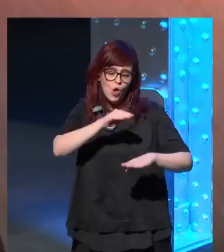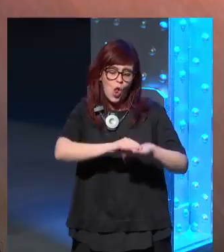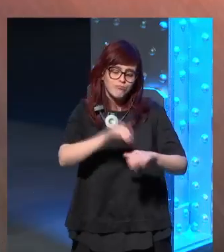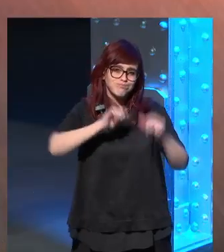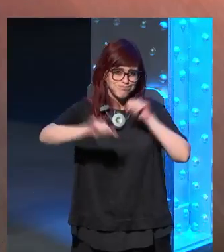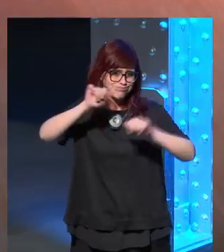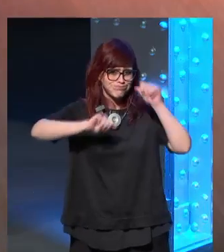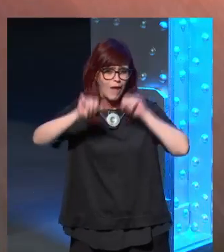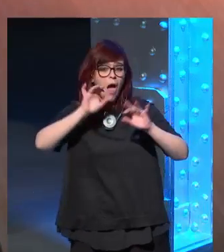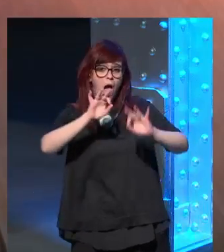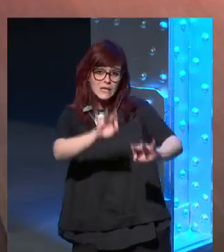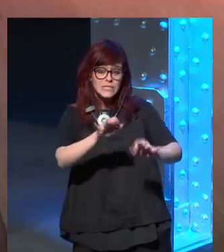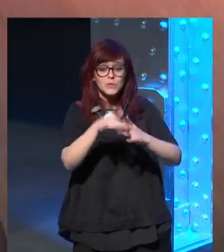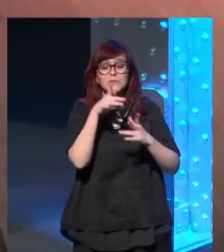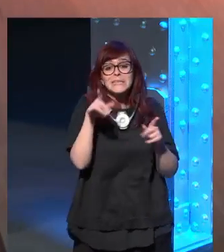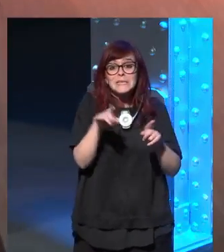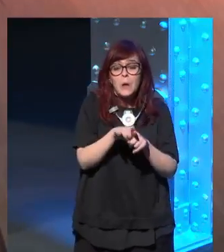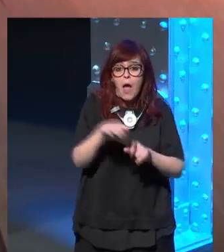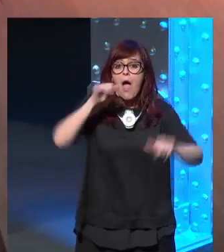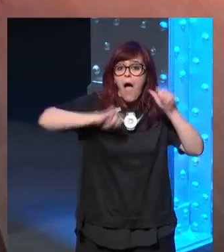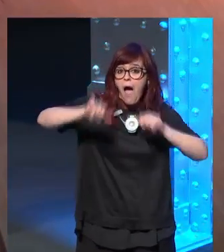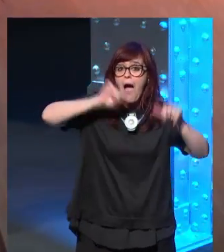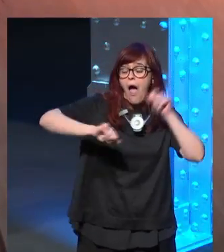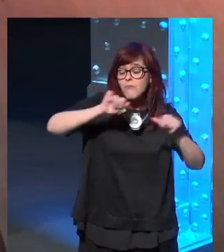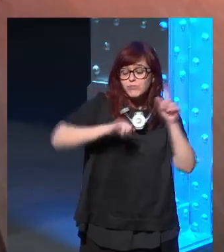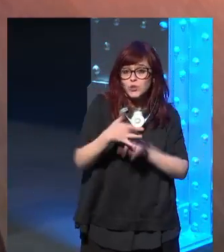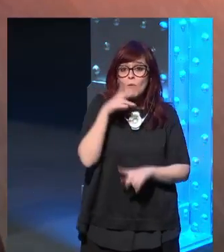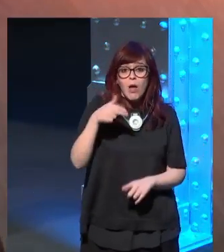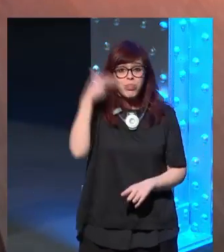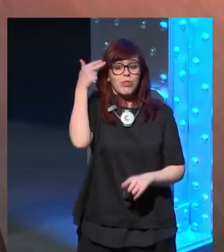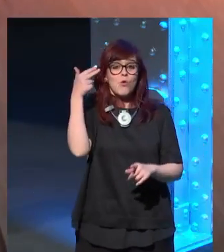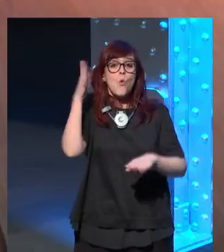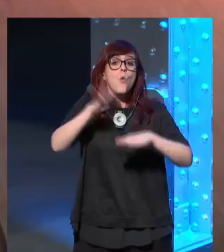that combined sort of